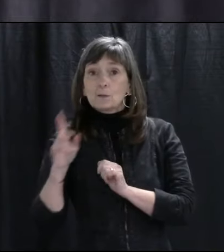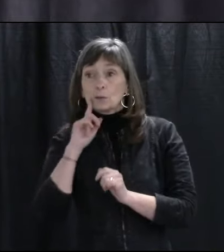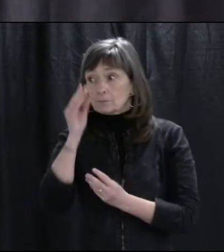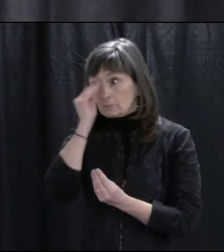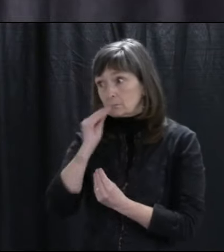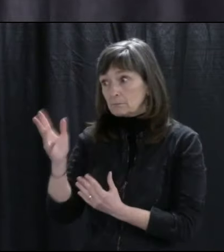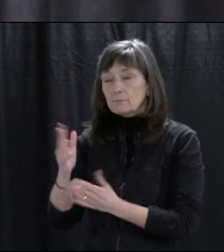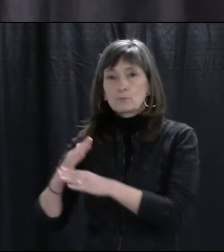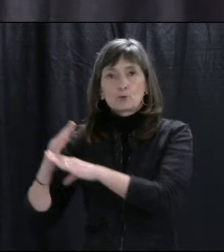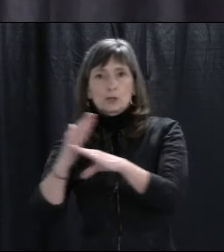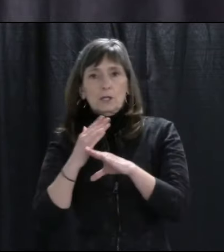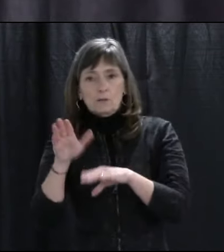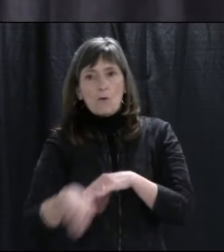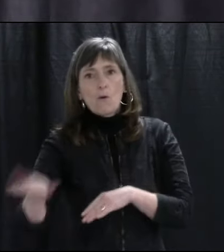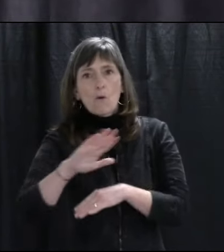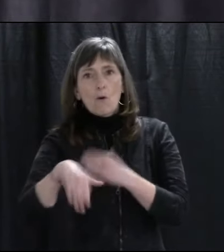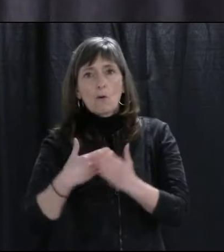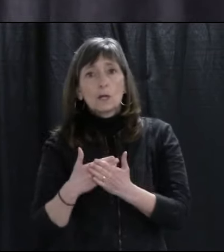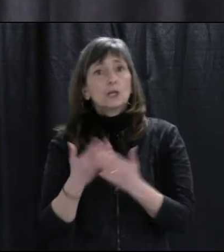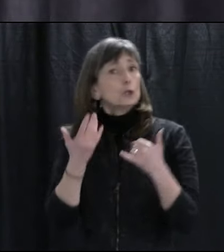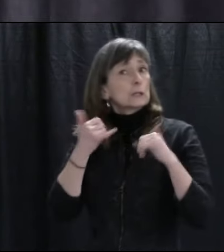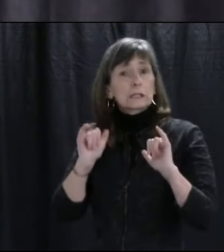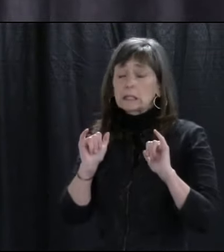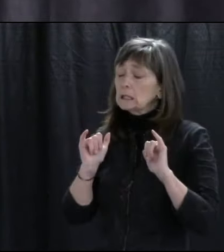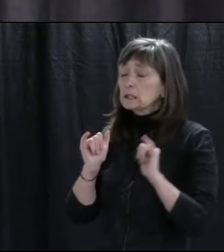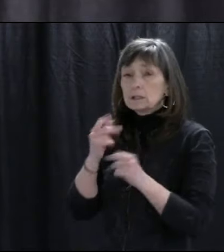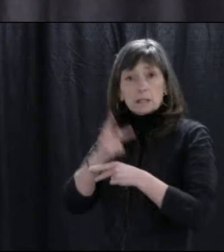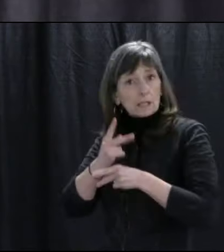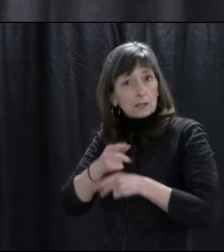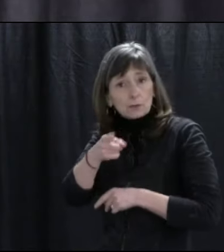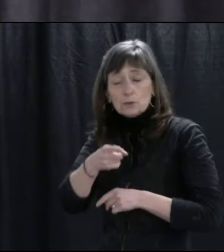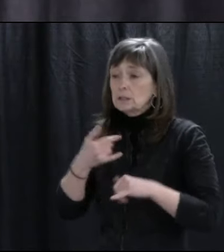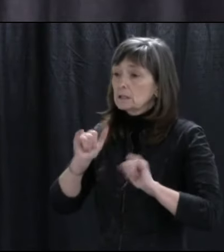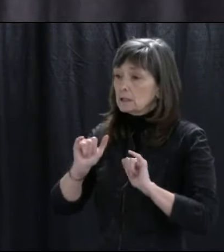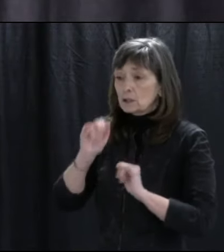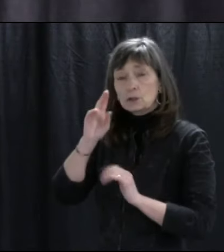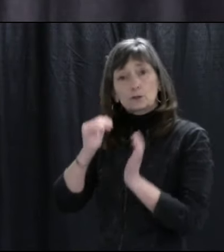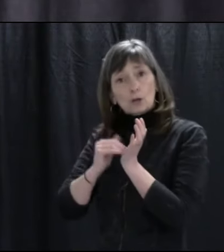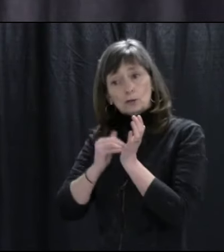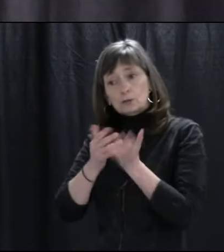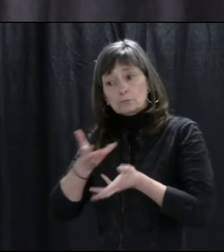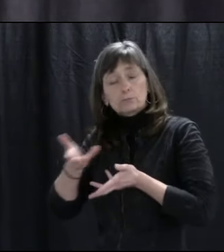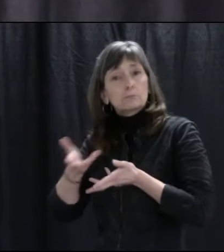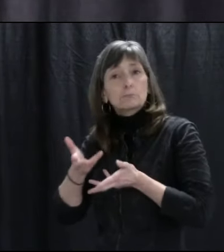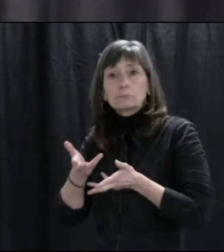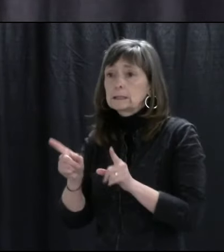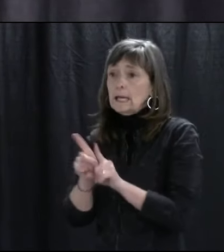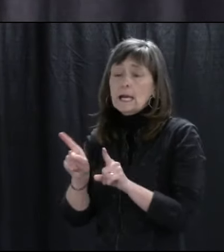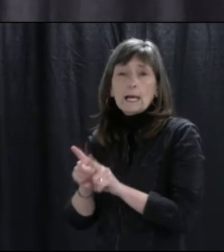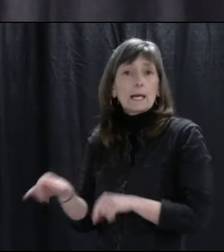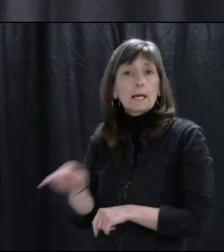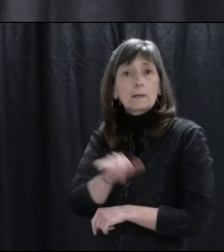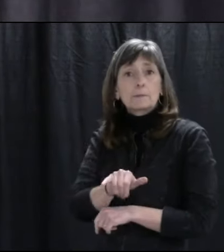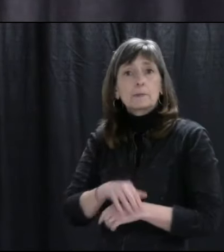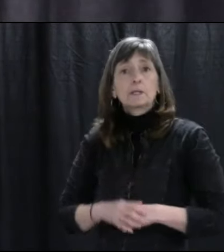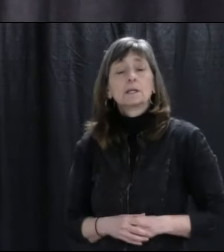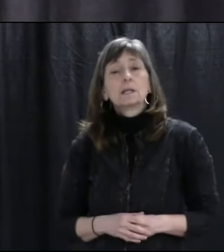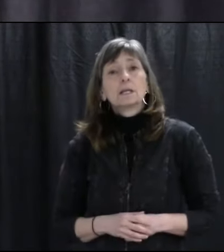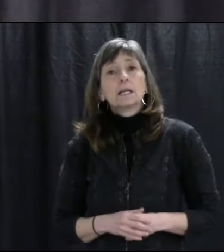to healthcare will not change. You will still get care. If you are sick and do not require medical attention,